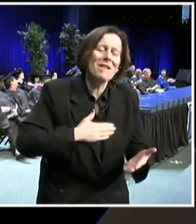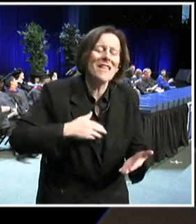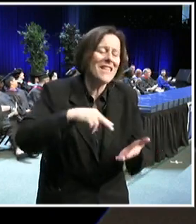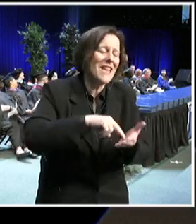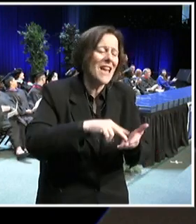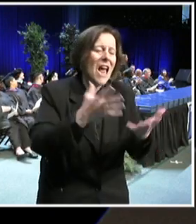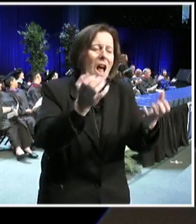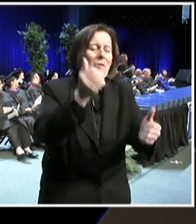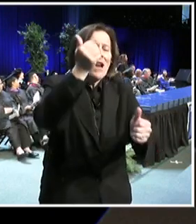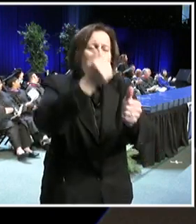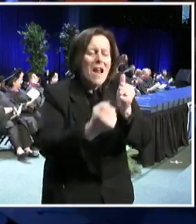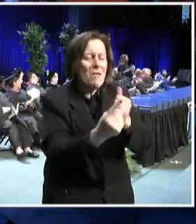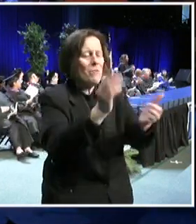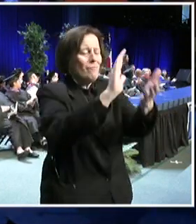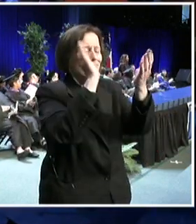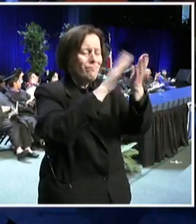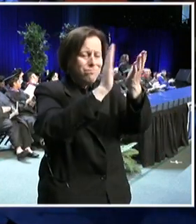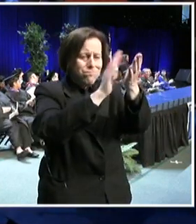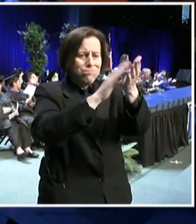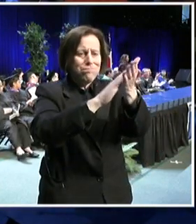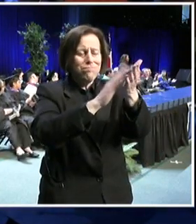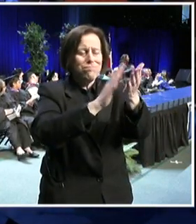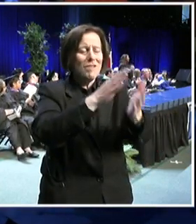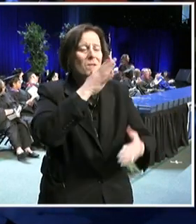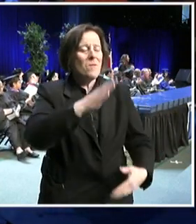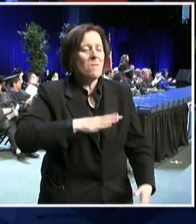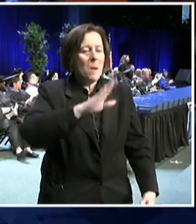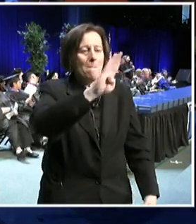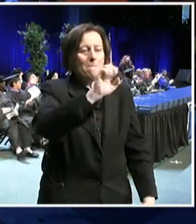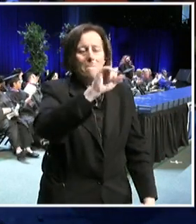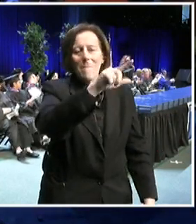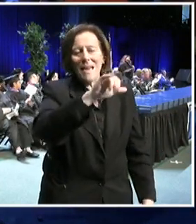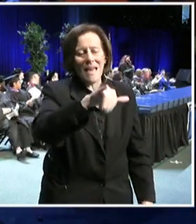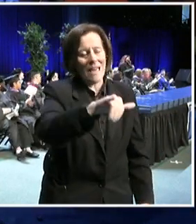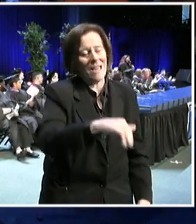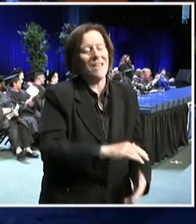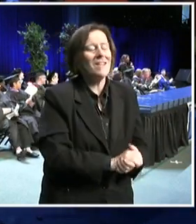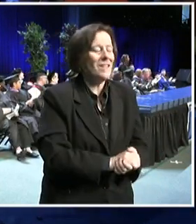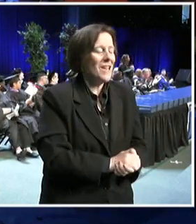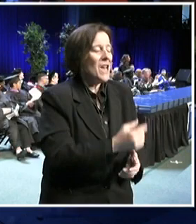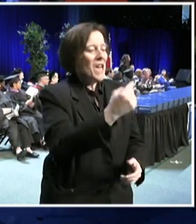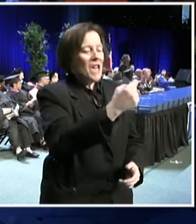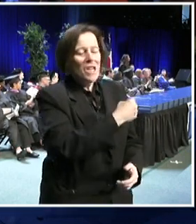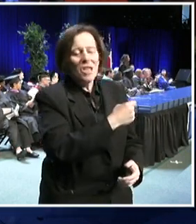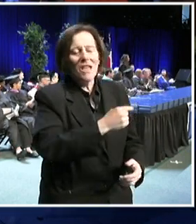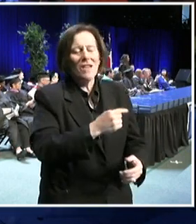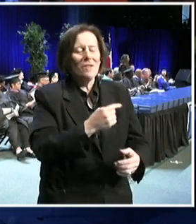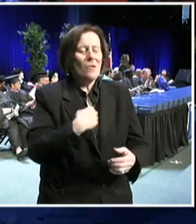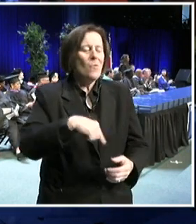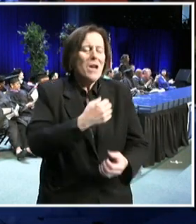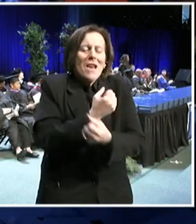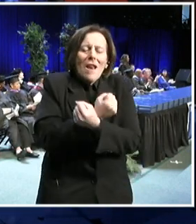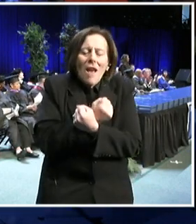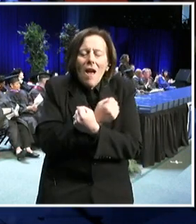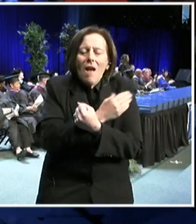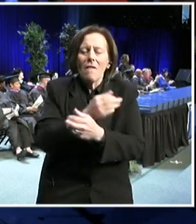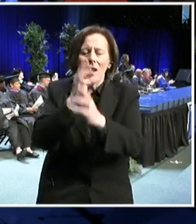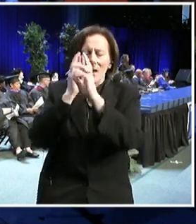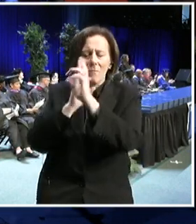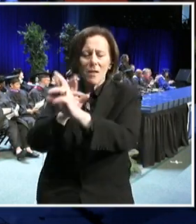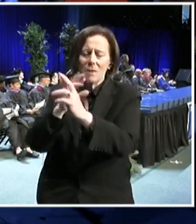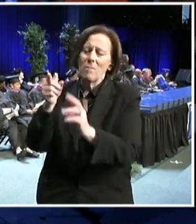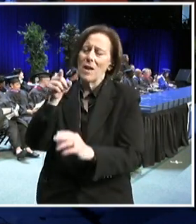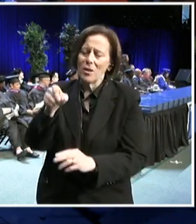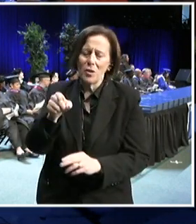want everybody to give a round of applause to Ms. Bailey, because you are loved and adored by all the